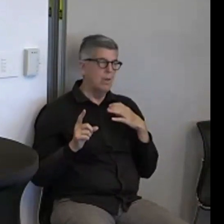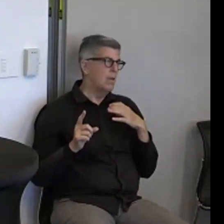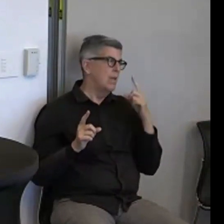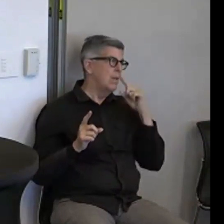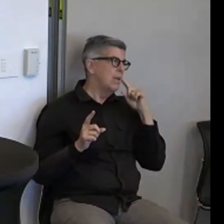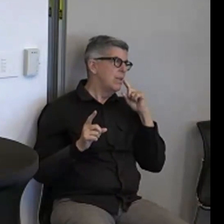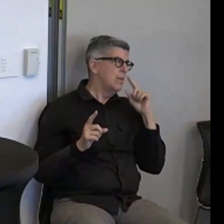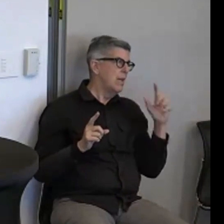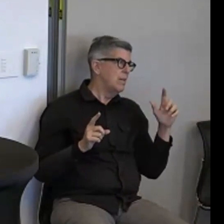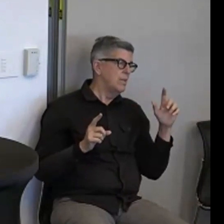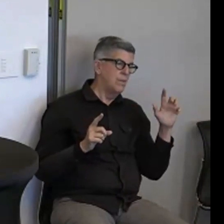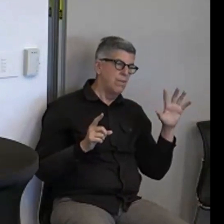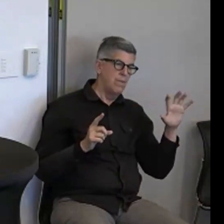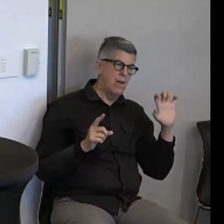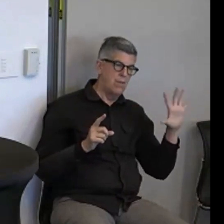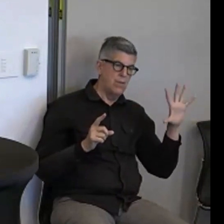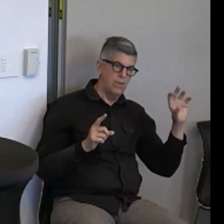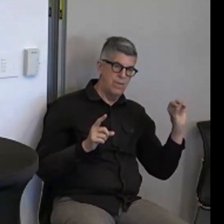monarchs.